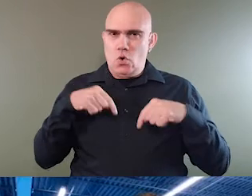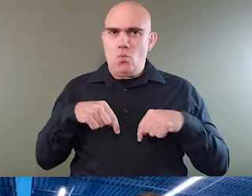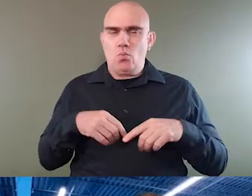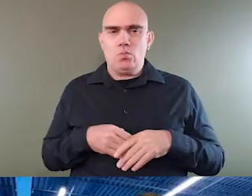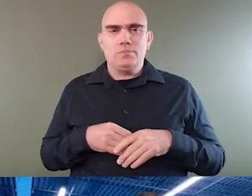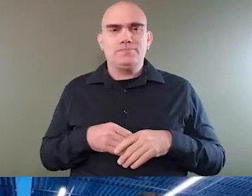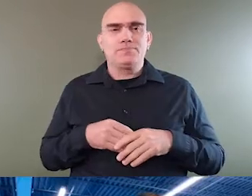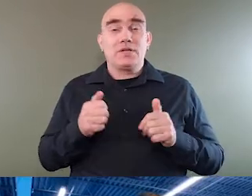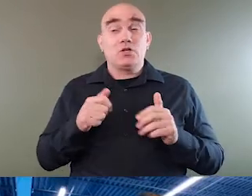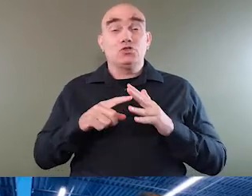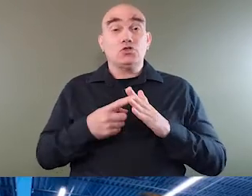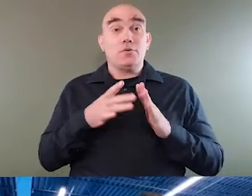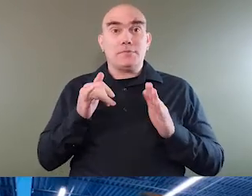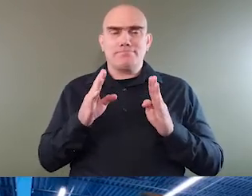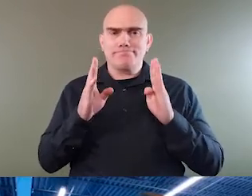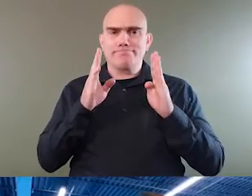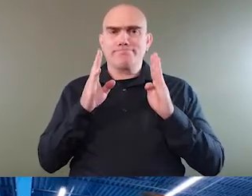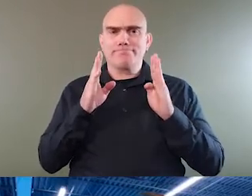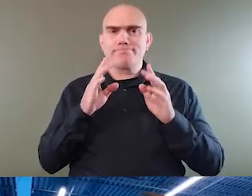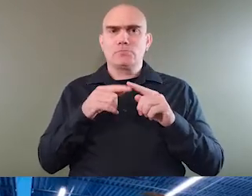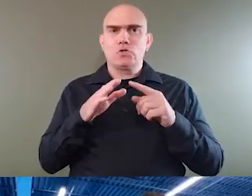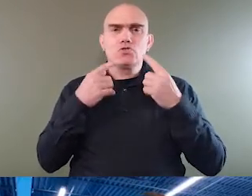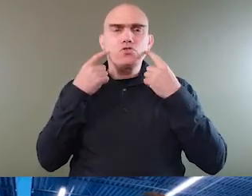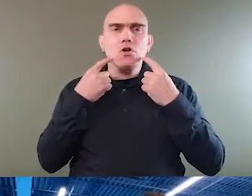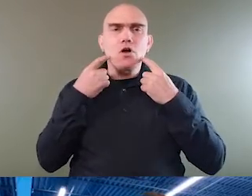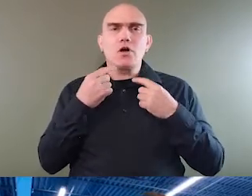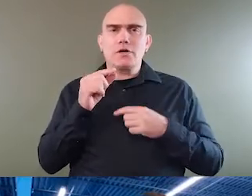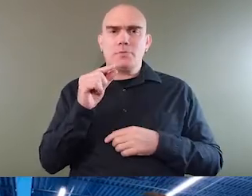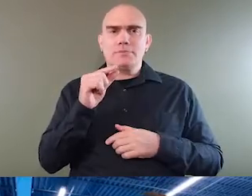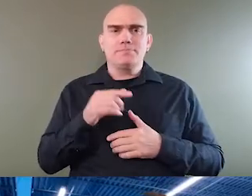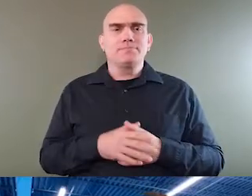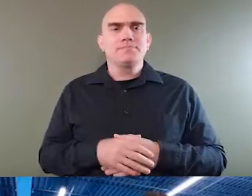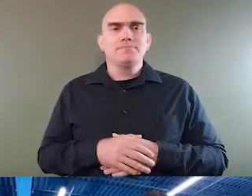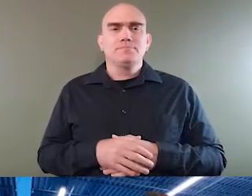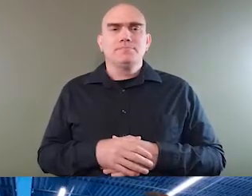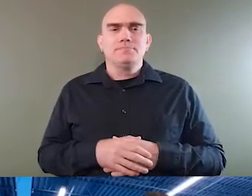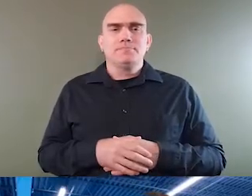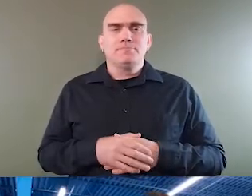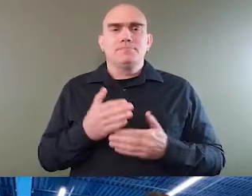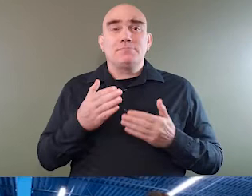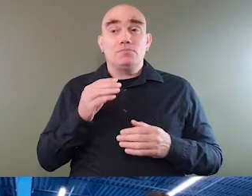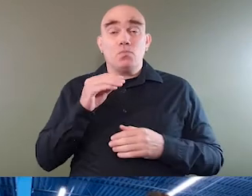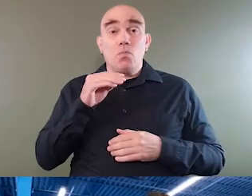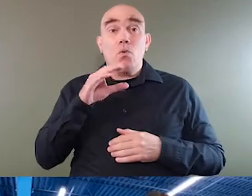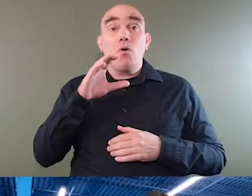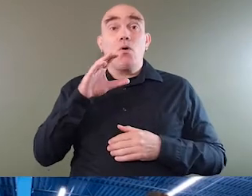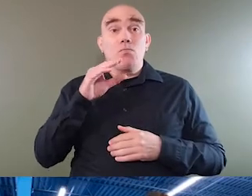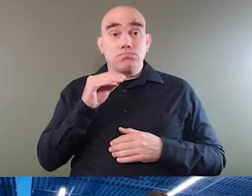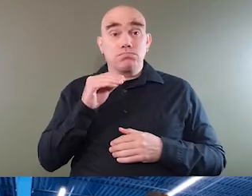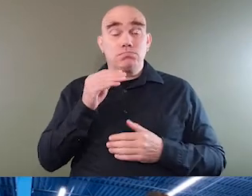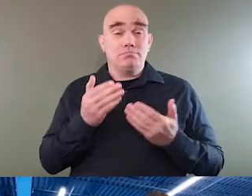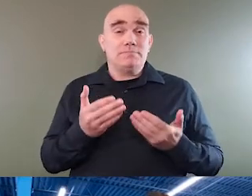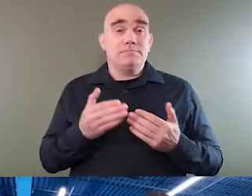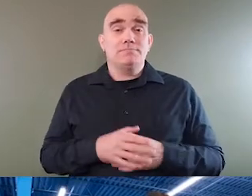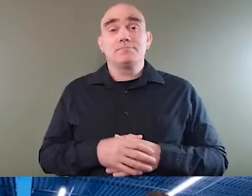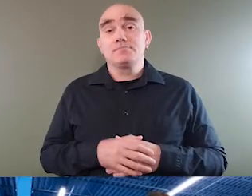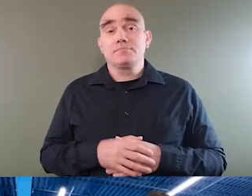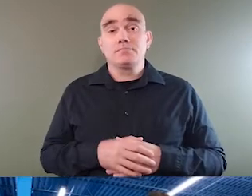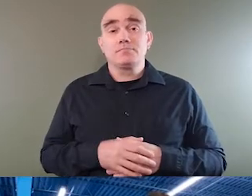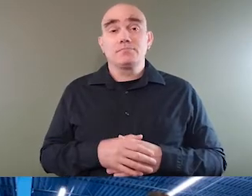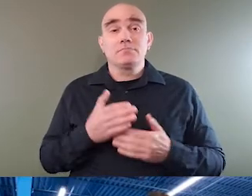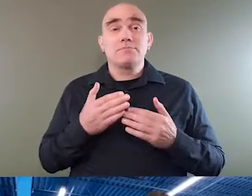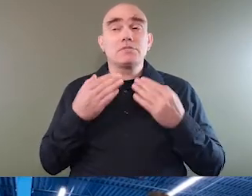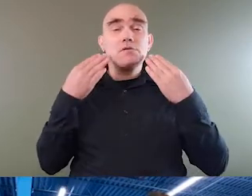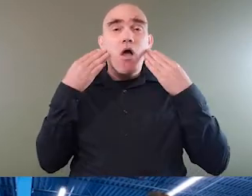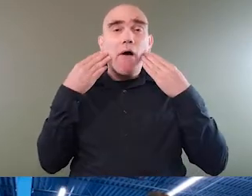just paying attention to your jaw a little bit. Maybe open and close your mouth. Maybe